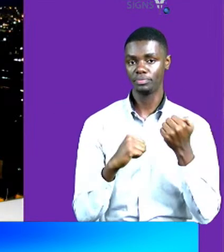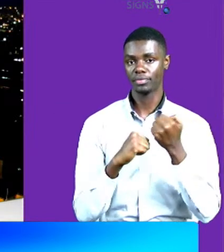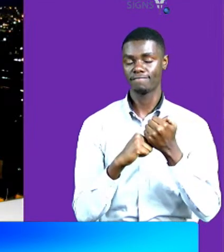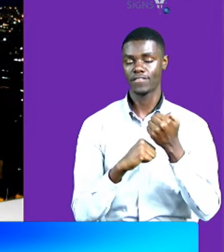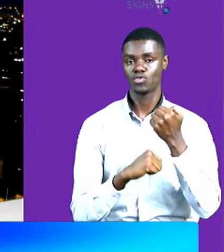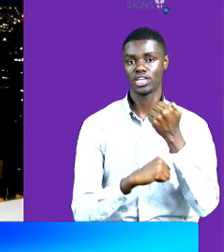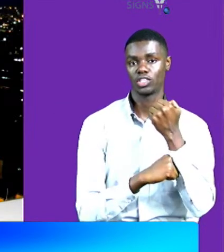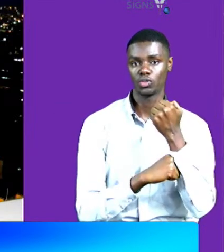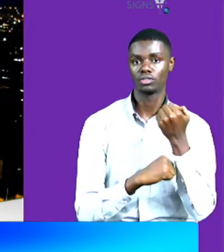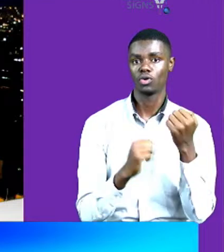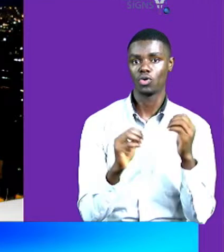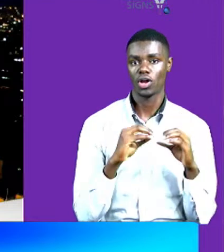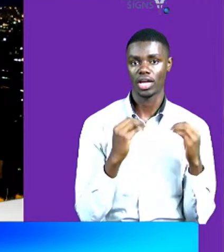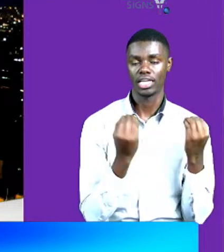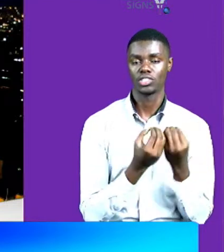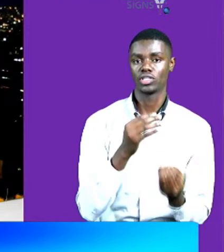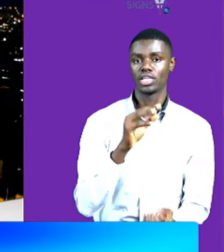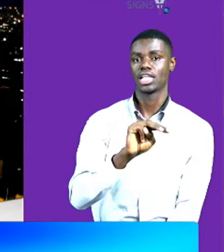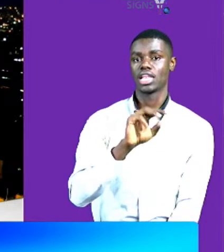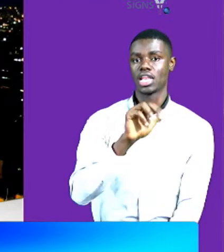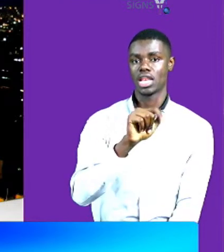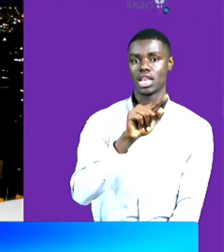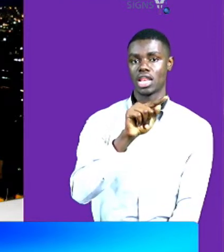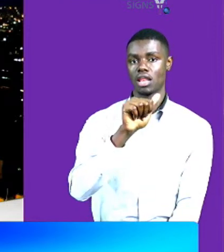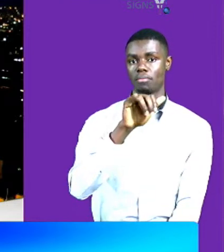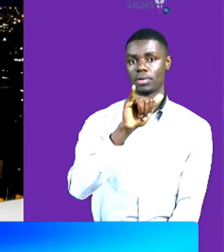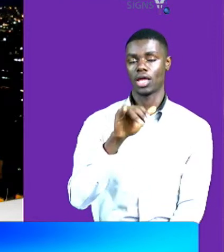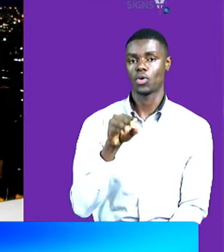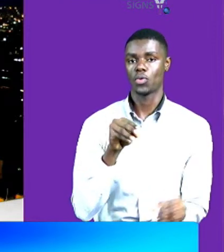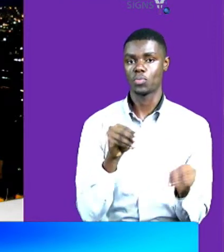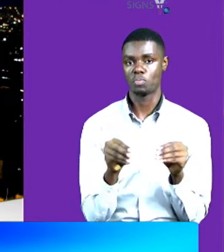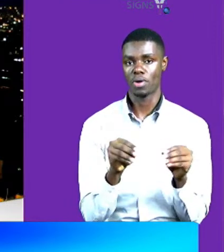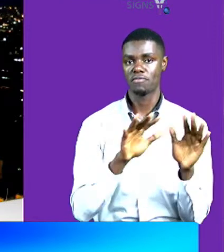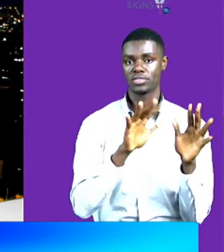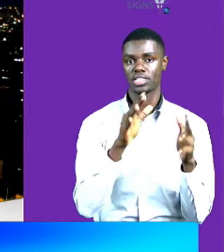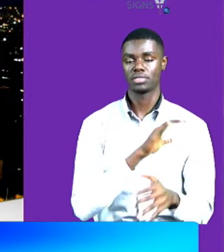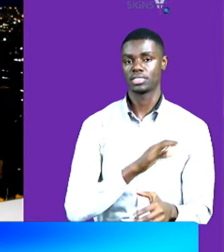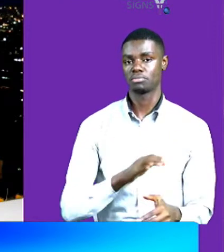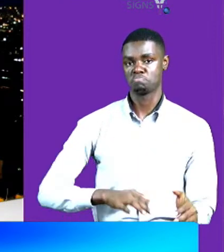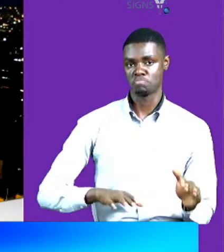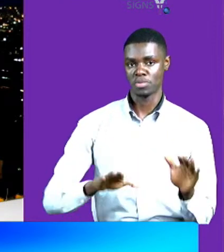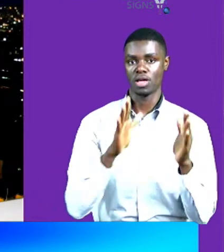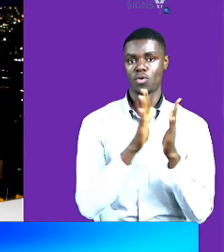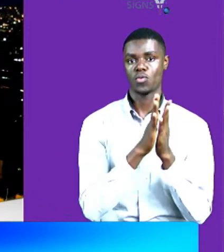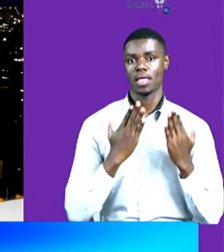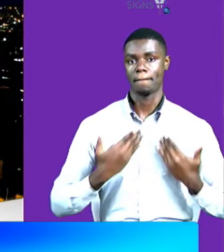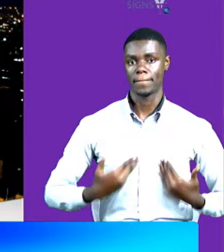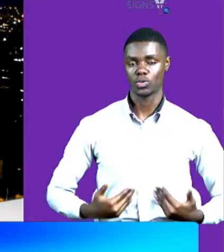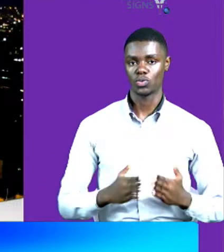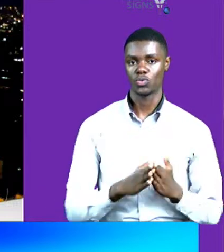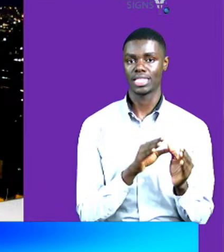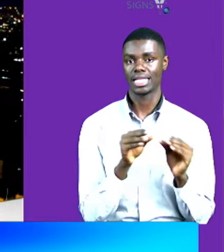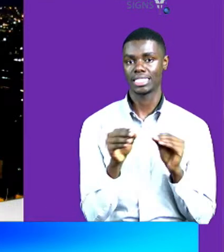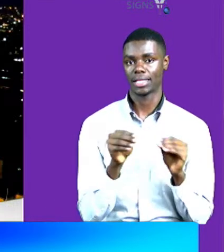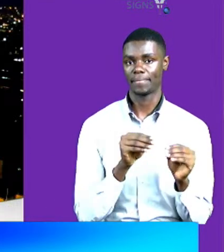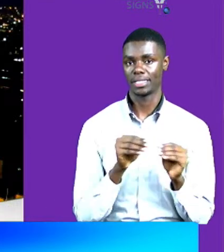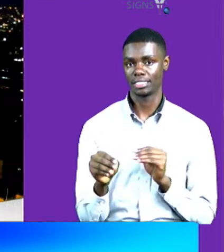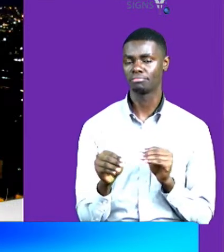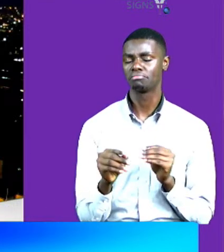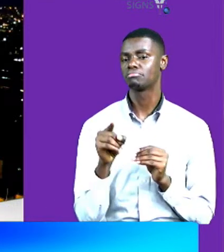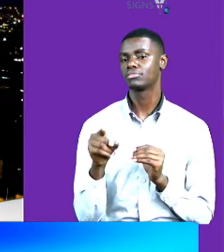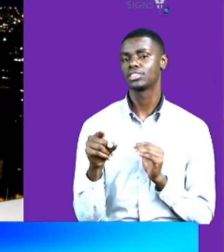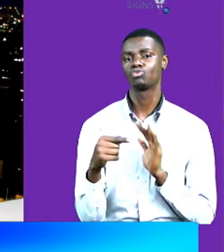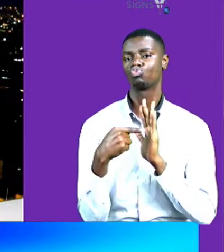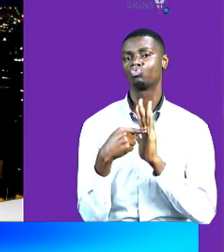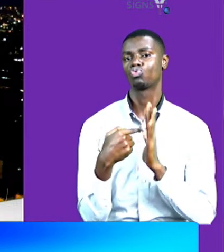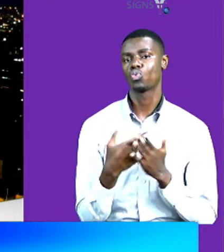foundation in Matayos, that's Busia County, has celebrated Christmas with persons with disabilities as a